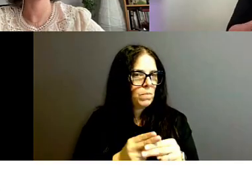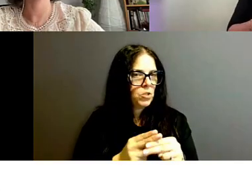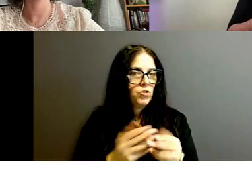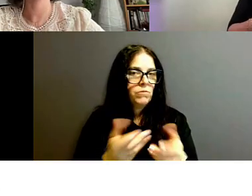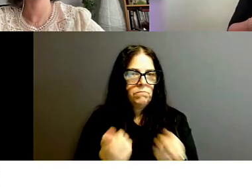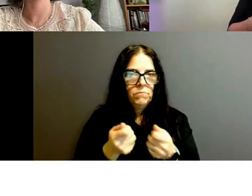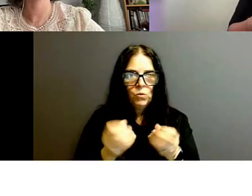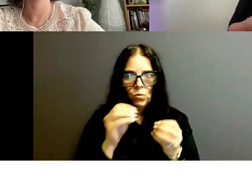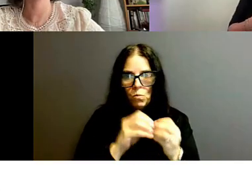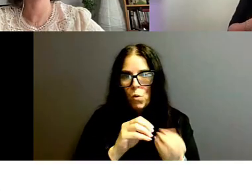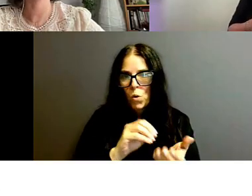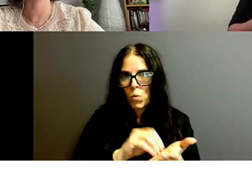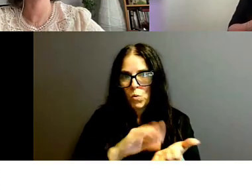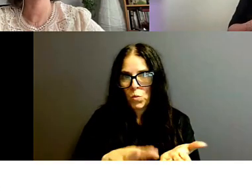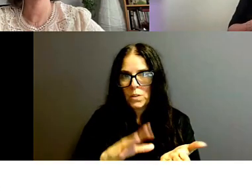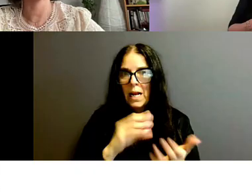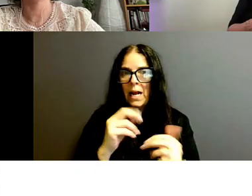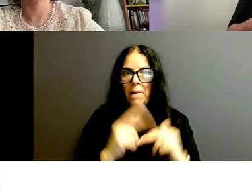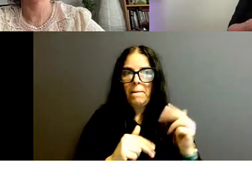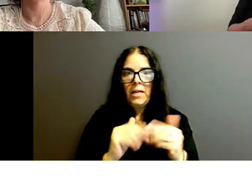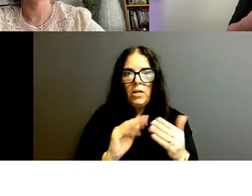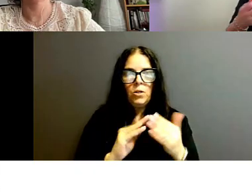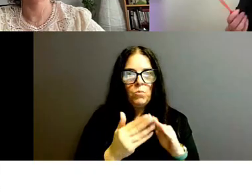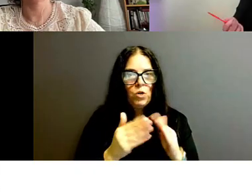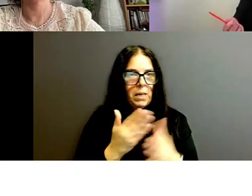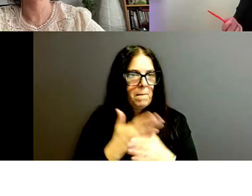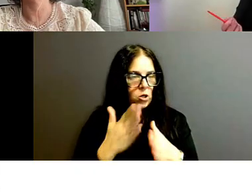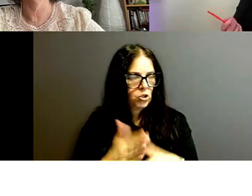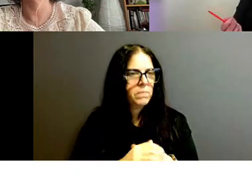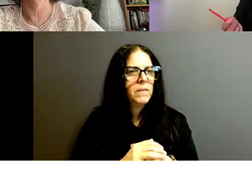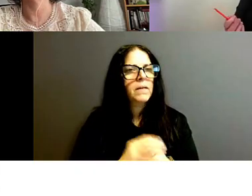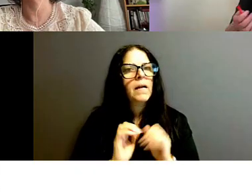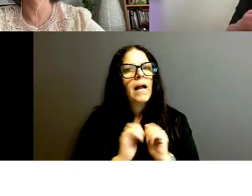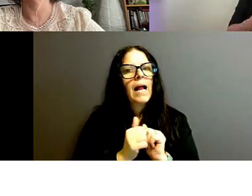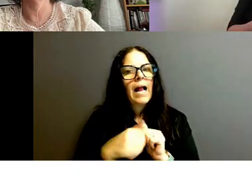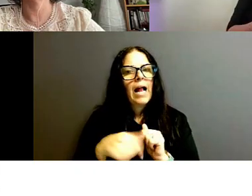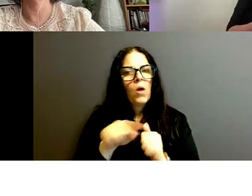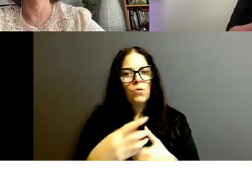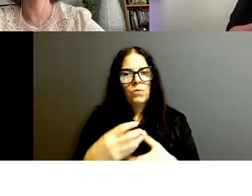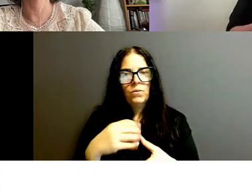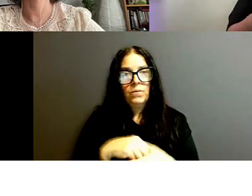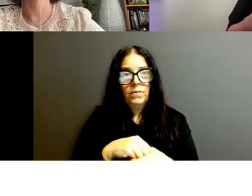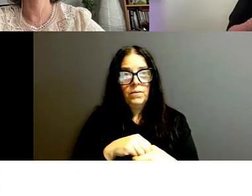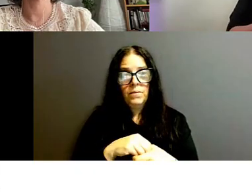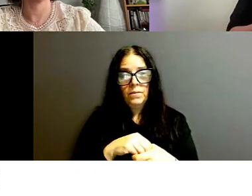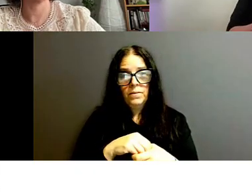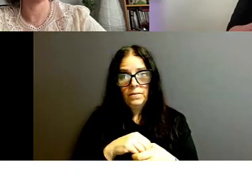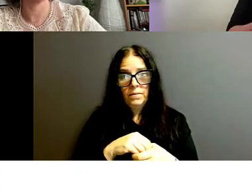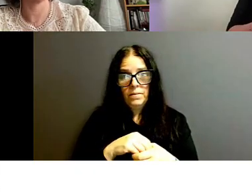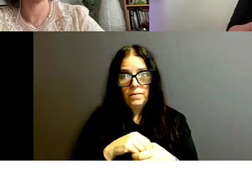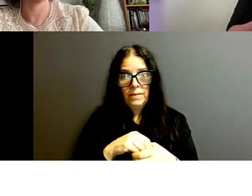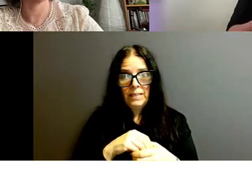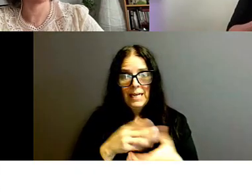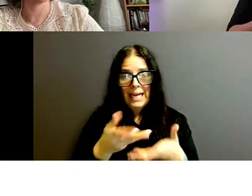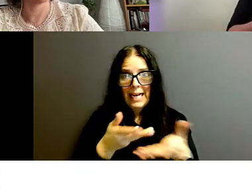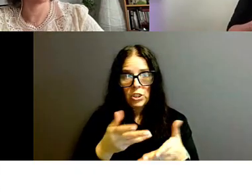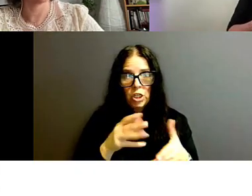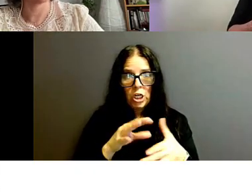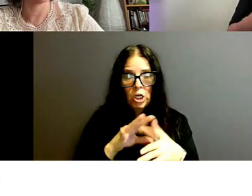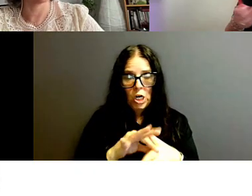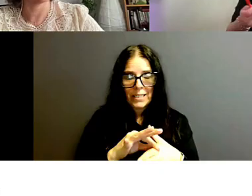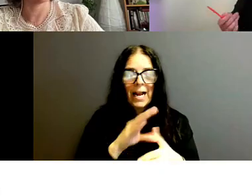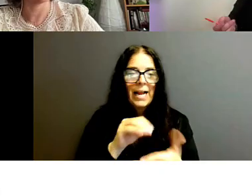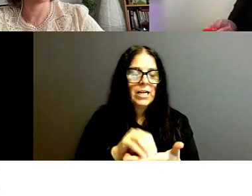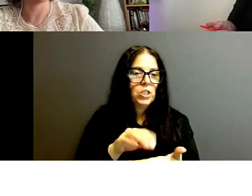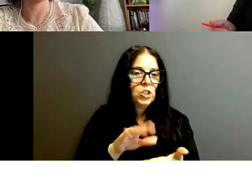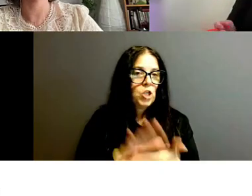students, and building community partnerships? And how do you create engaging content and documenting your school's